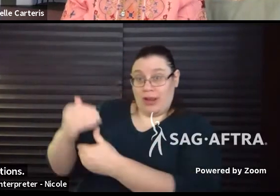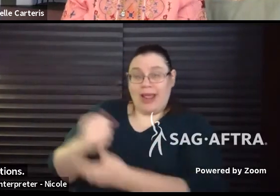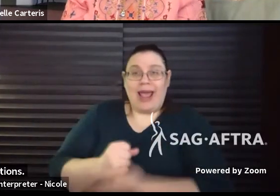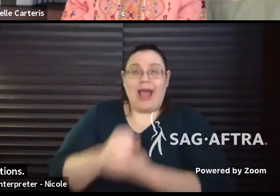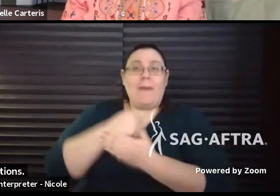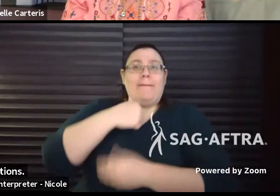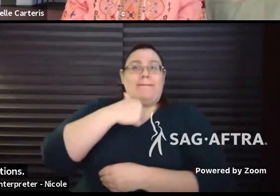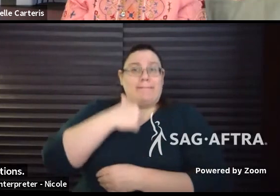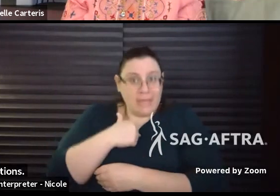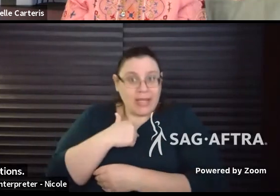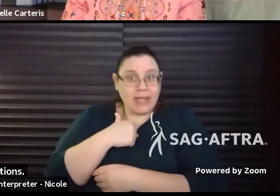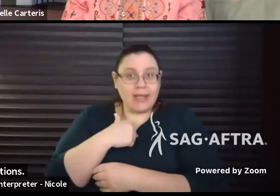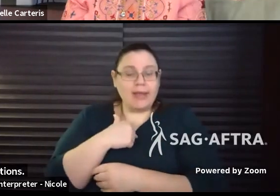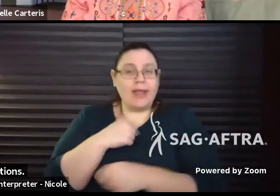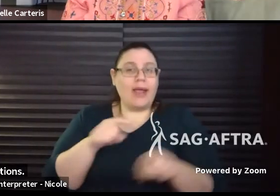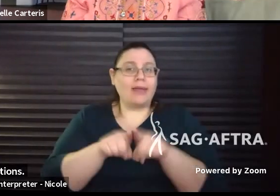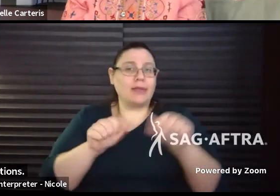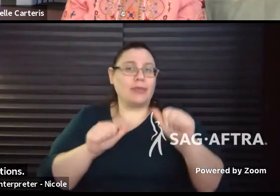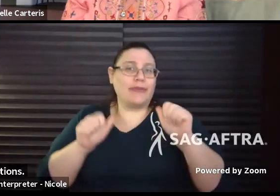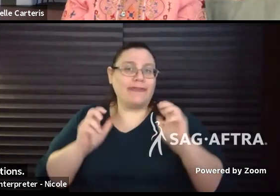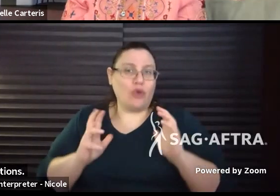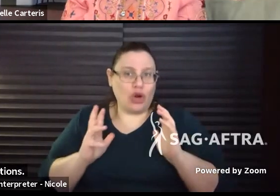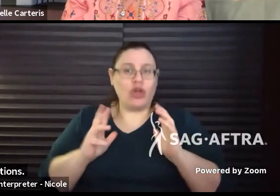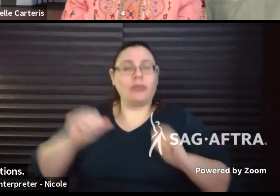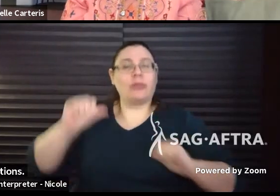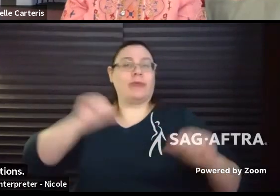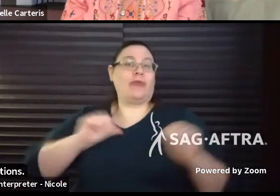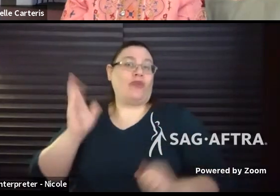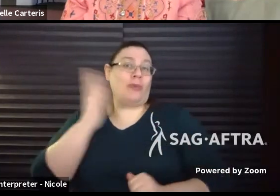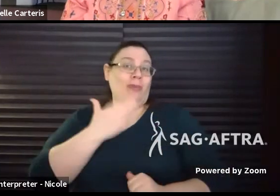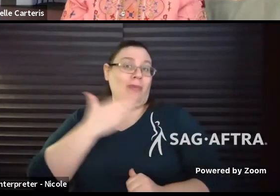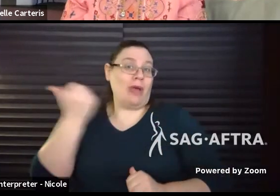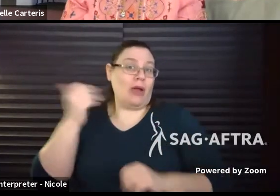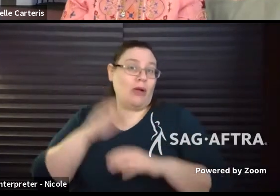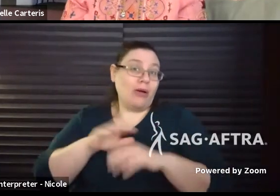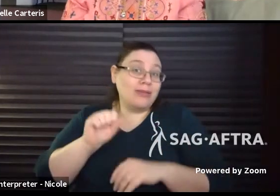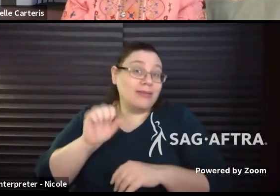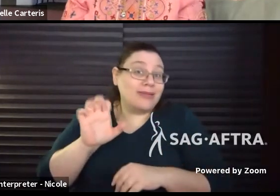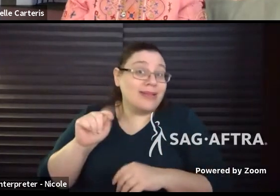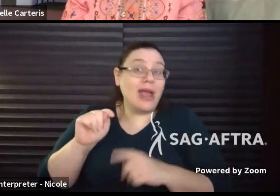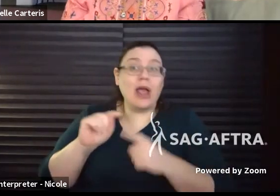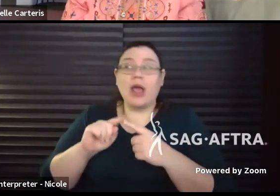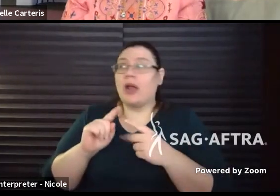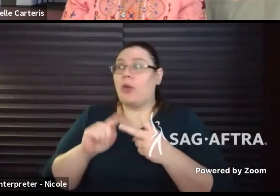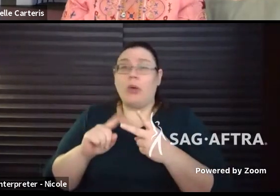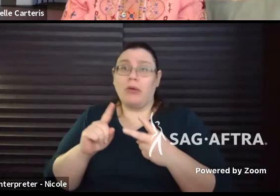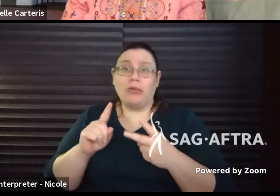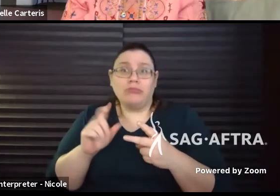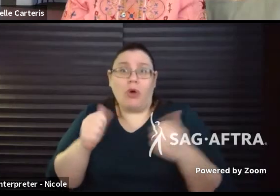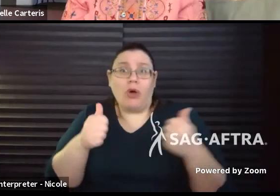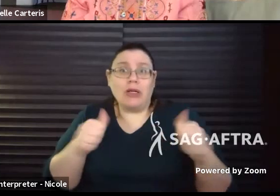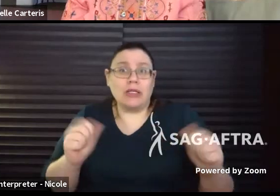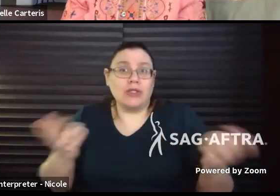of give, I think, a better performance on set or when I'm, even auditioning, because I